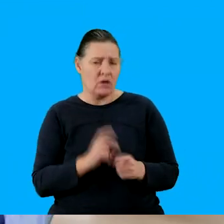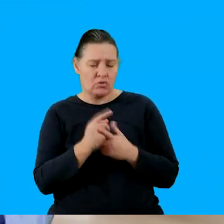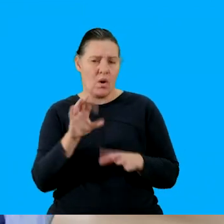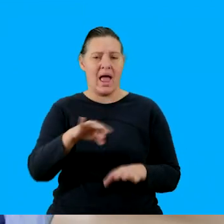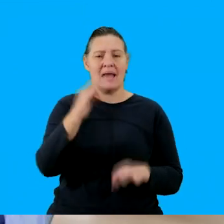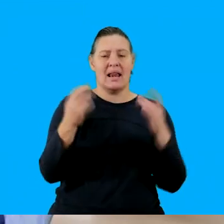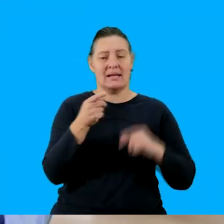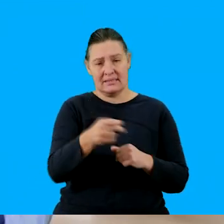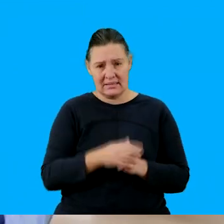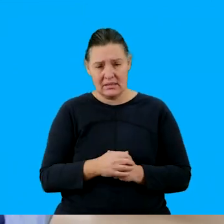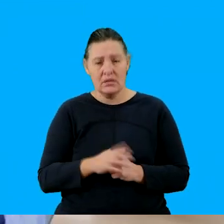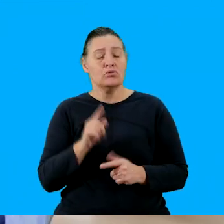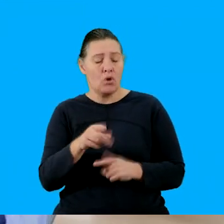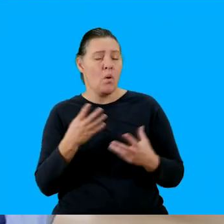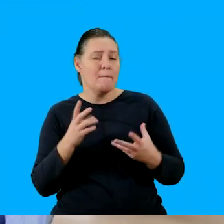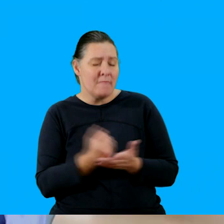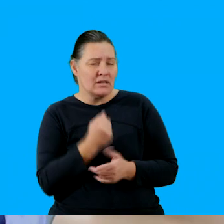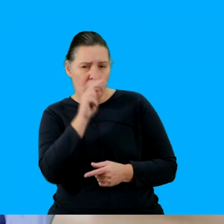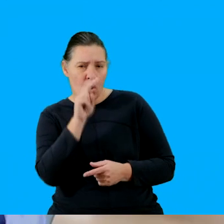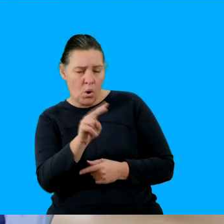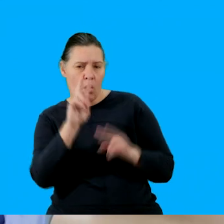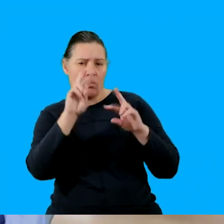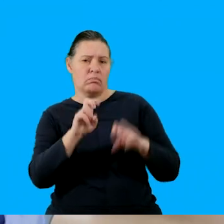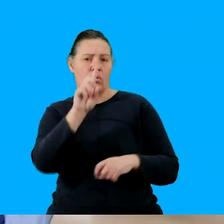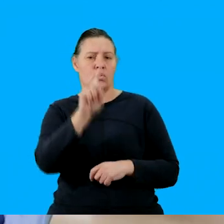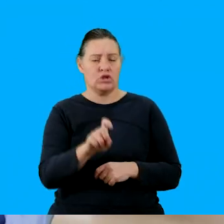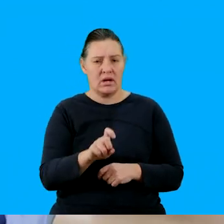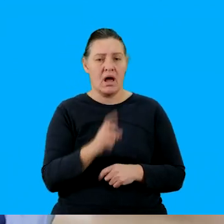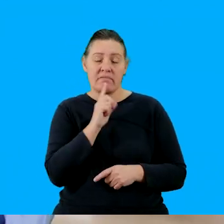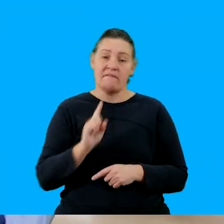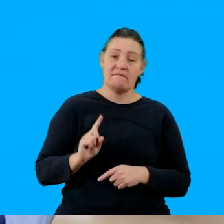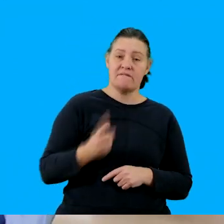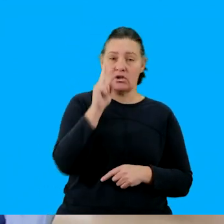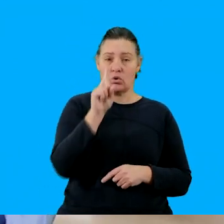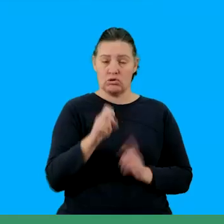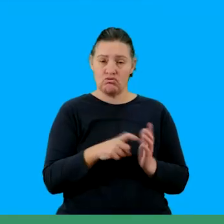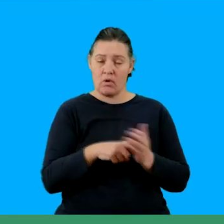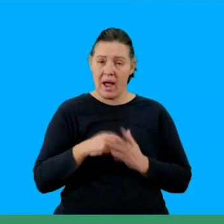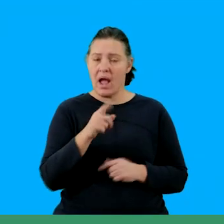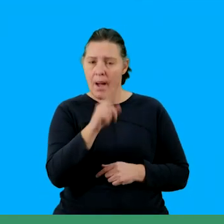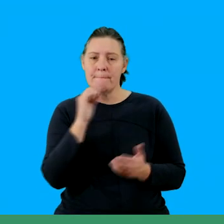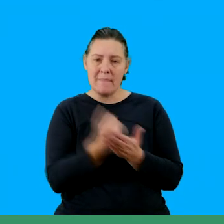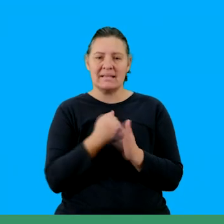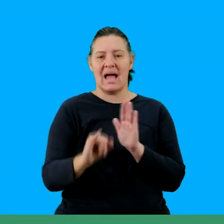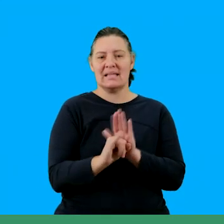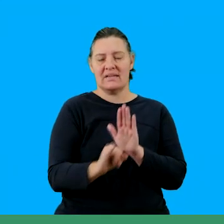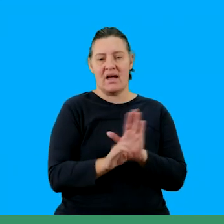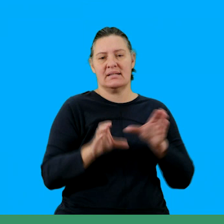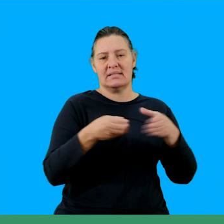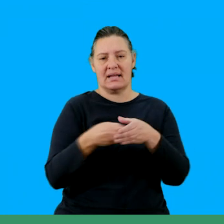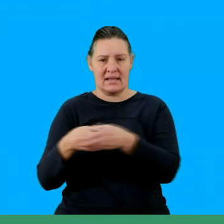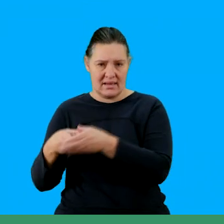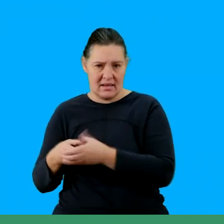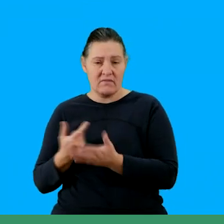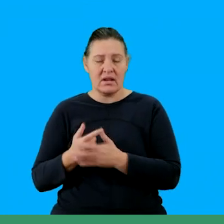to analyze this scenario. So you should also look into the question now to say, the first question requires you to identify the